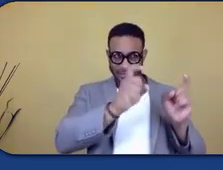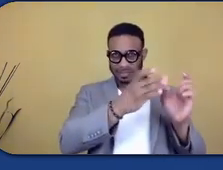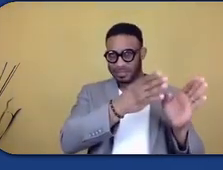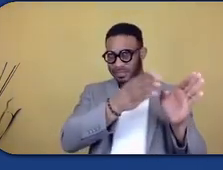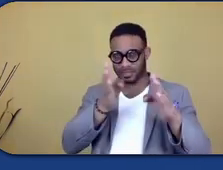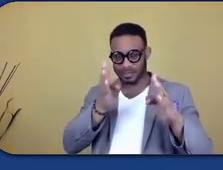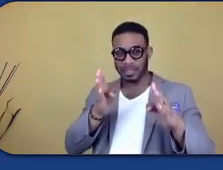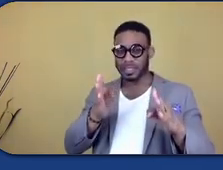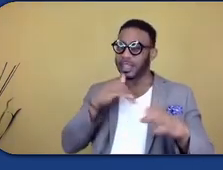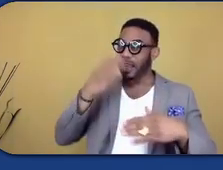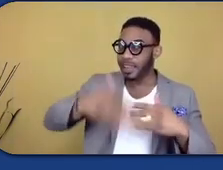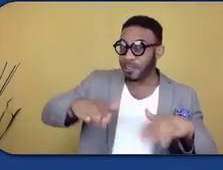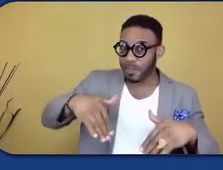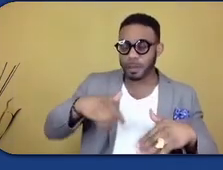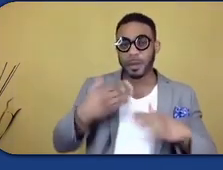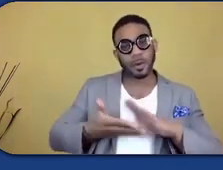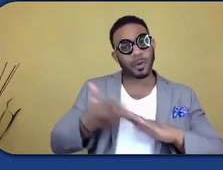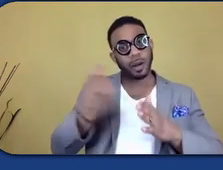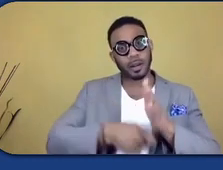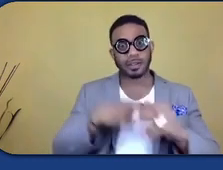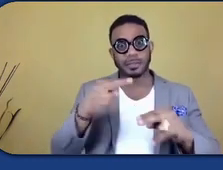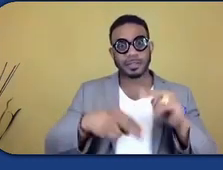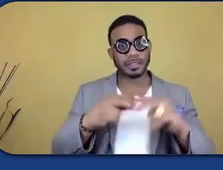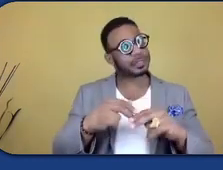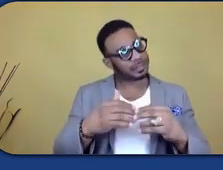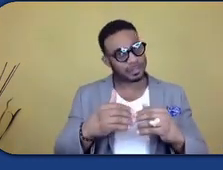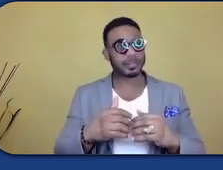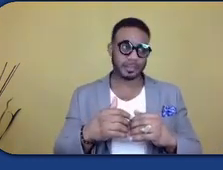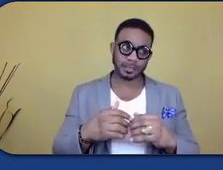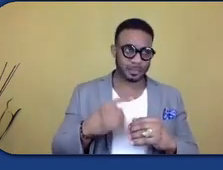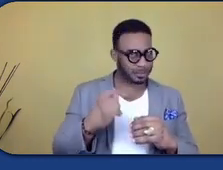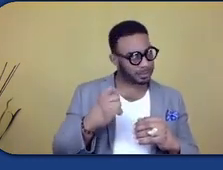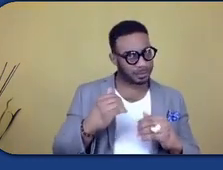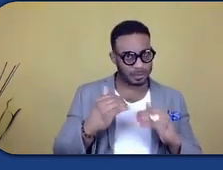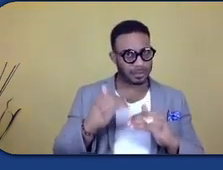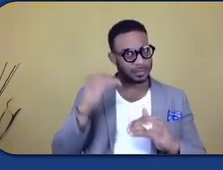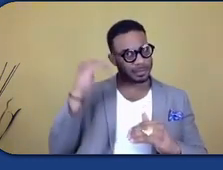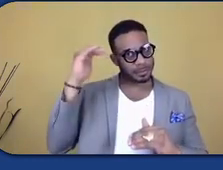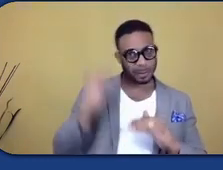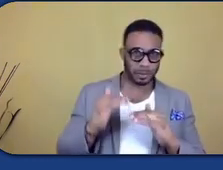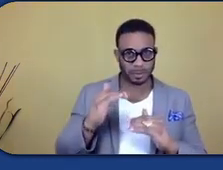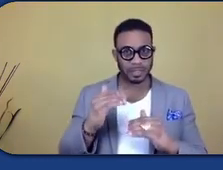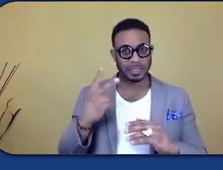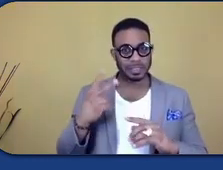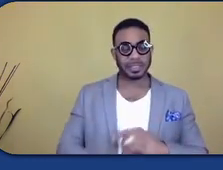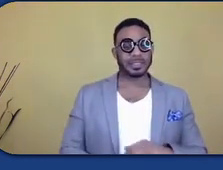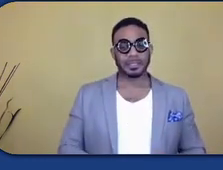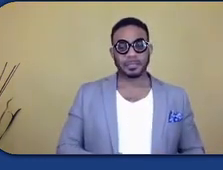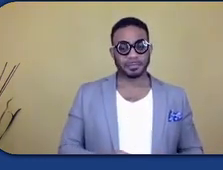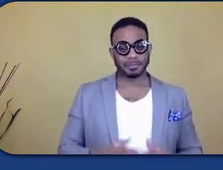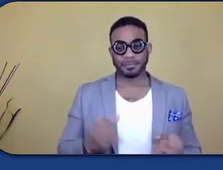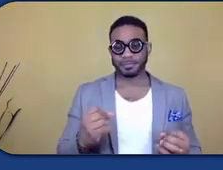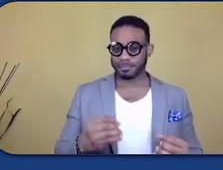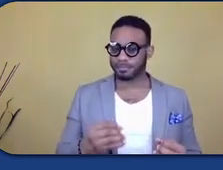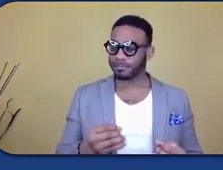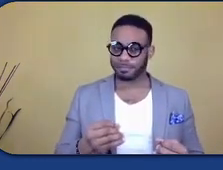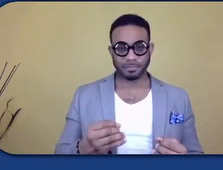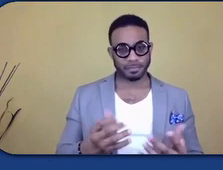So that thing of sustainability and cutting down the running cost of the building is completely cut down.